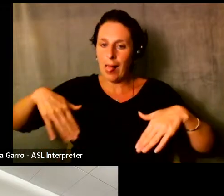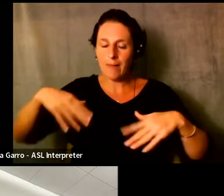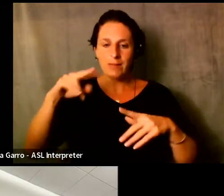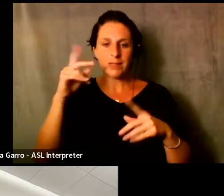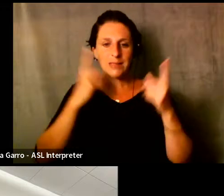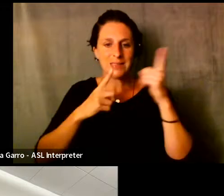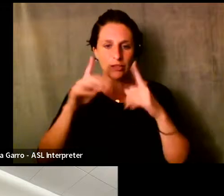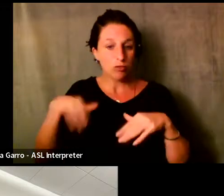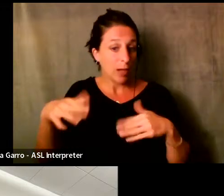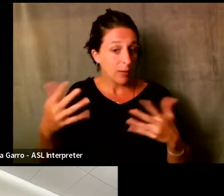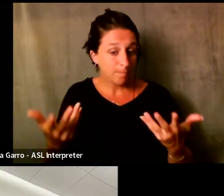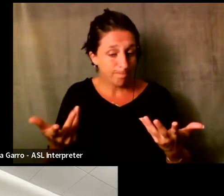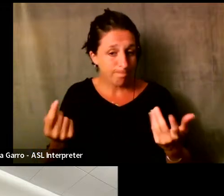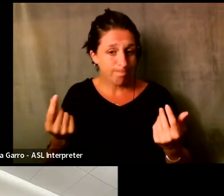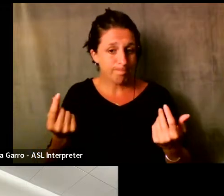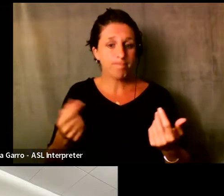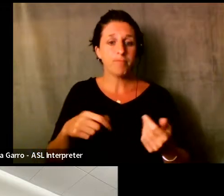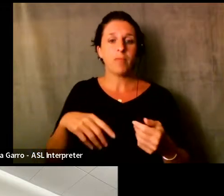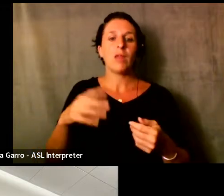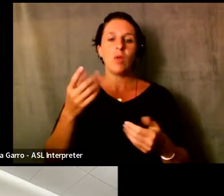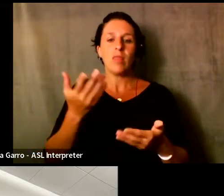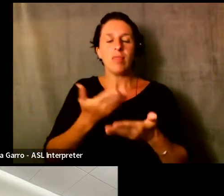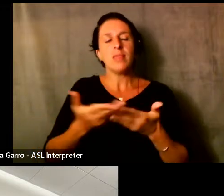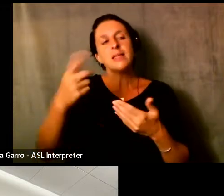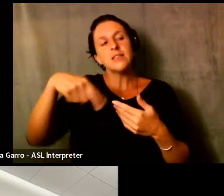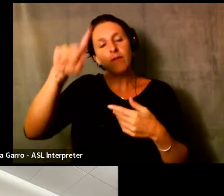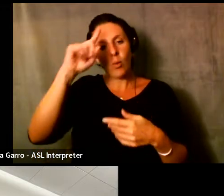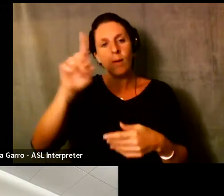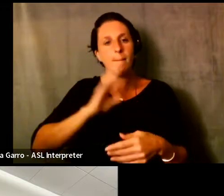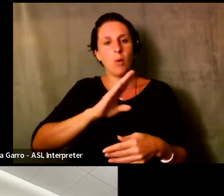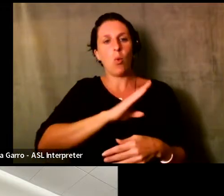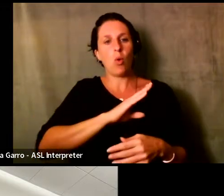the board to consider moving forward. Thanks.